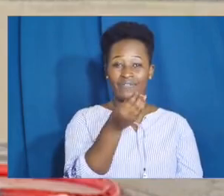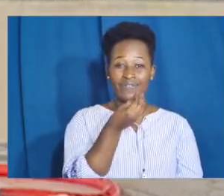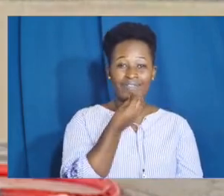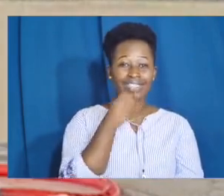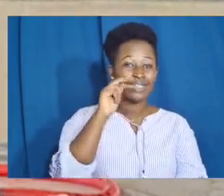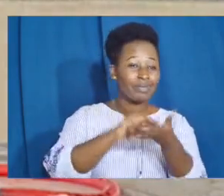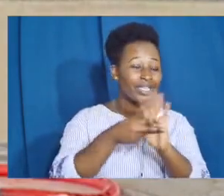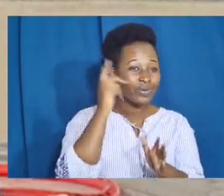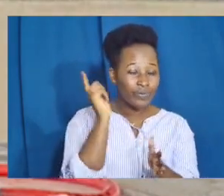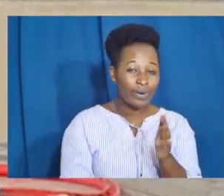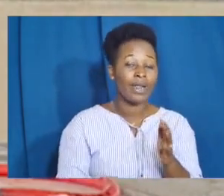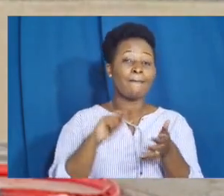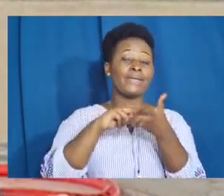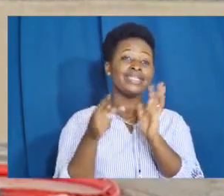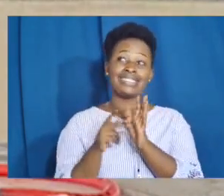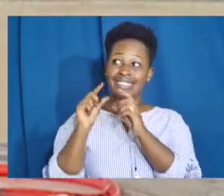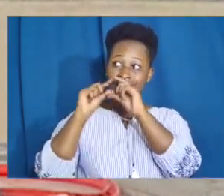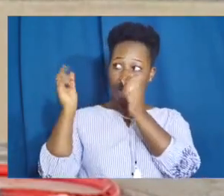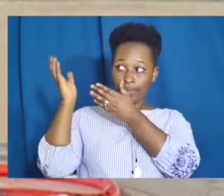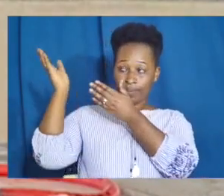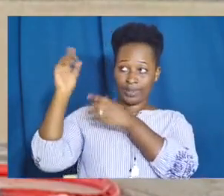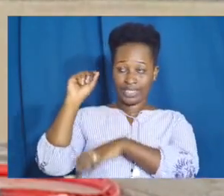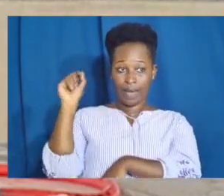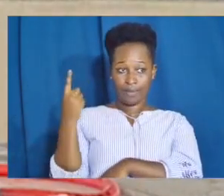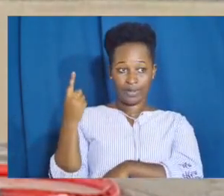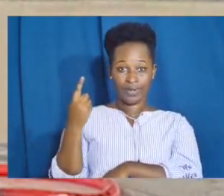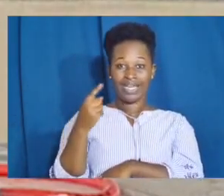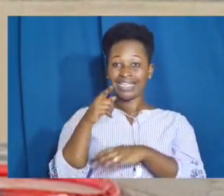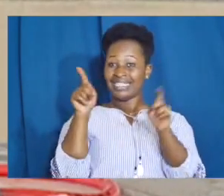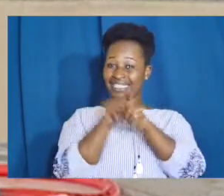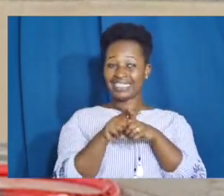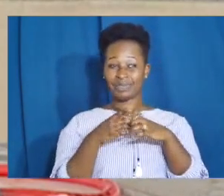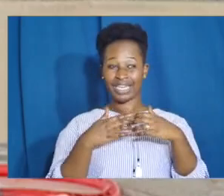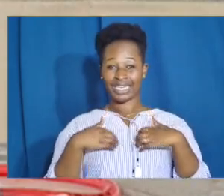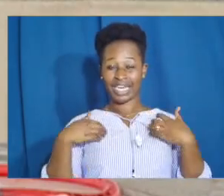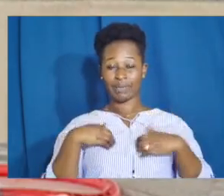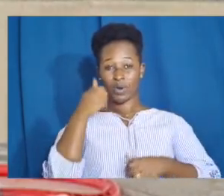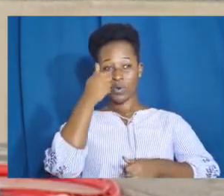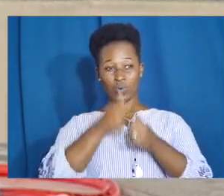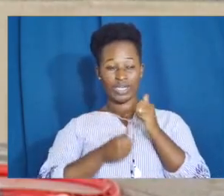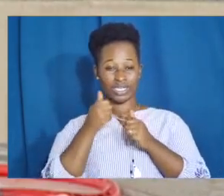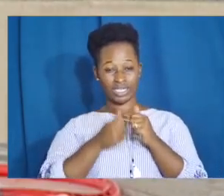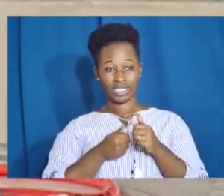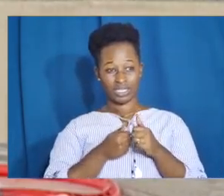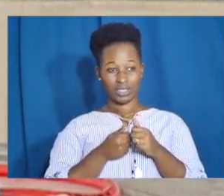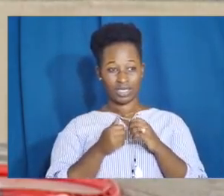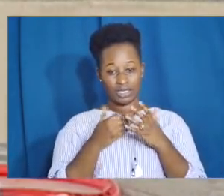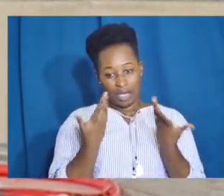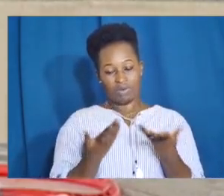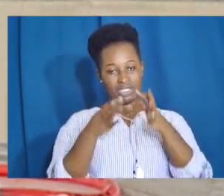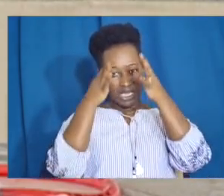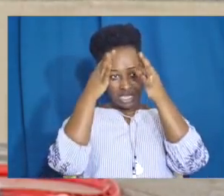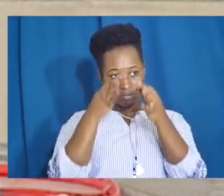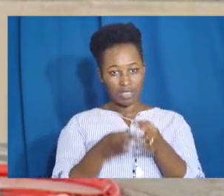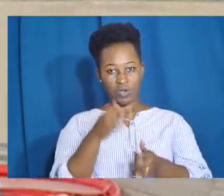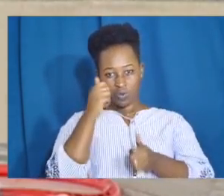means autotrophs are animals which are organisms which